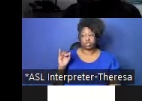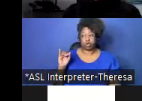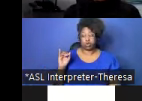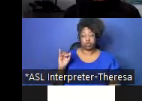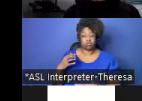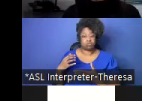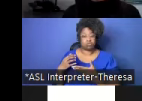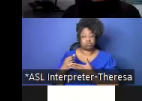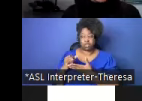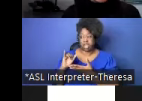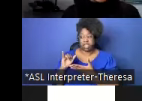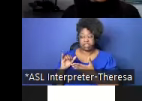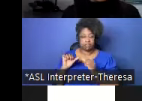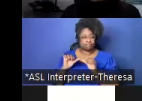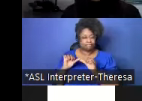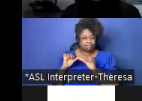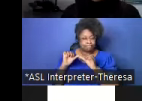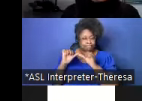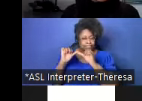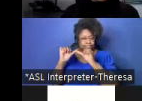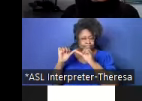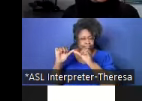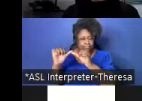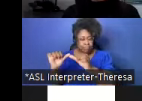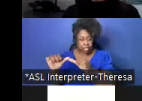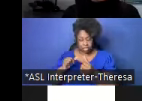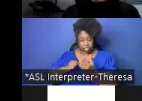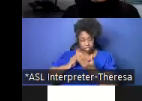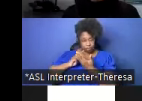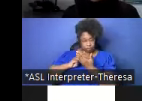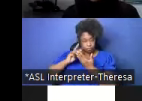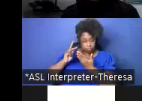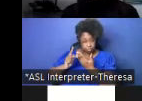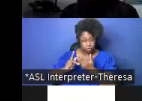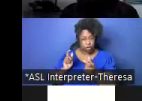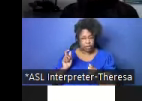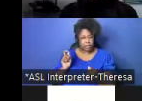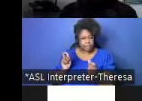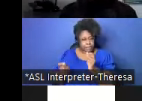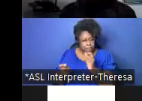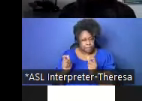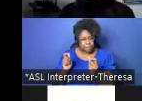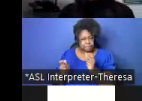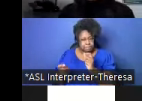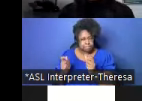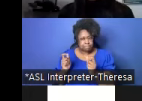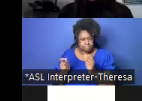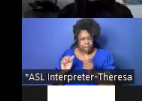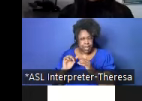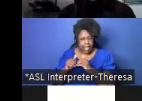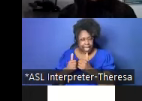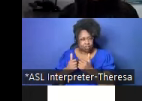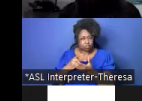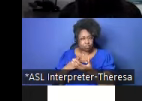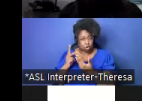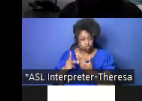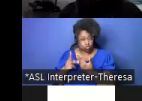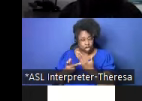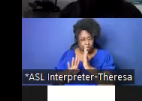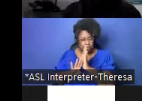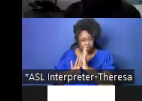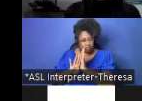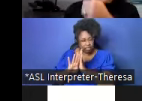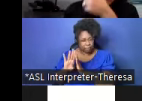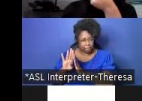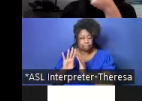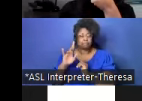sort of expanding and refining how this program develops over time. So, for example, you know, one of the things that makes